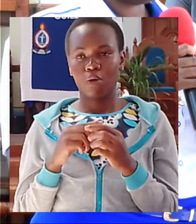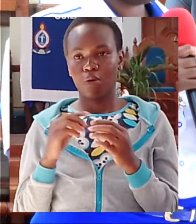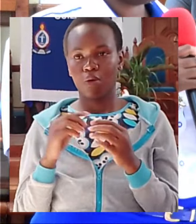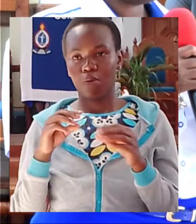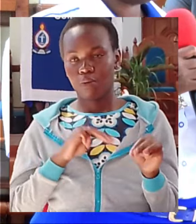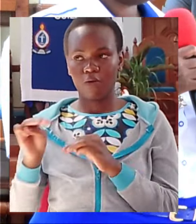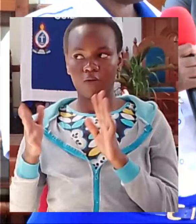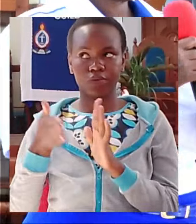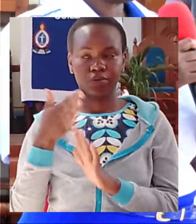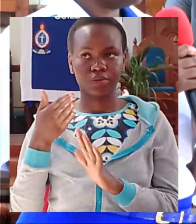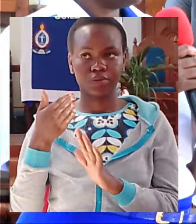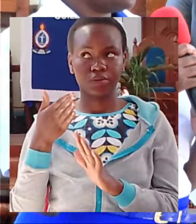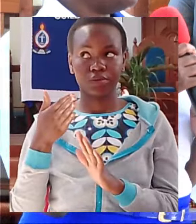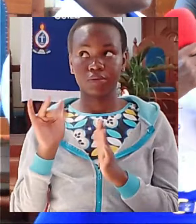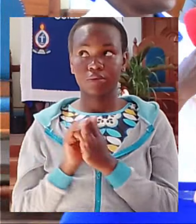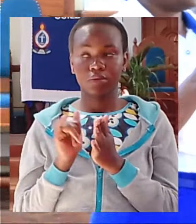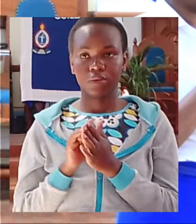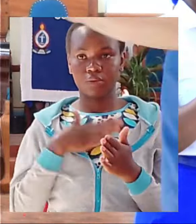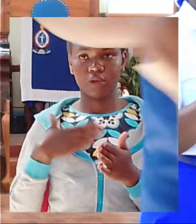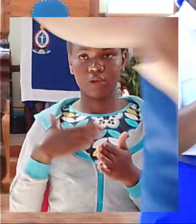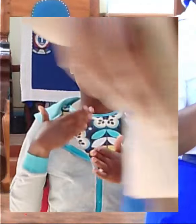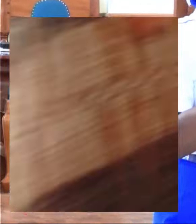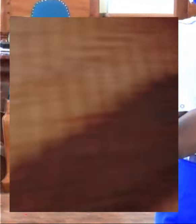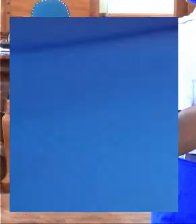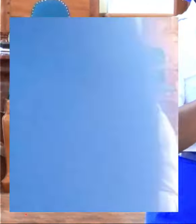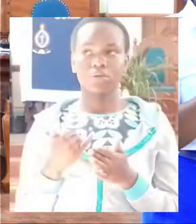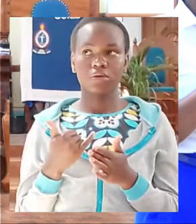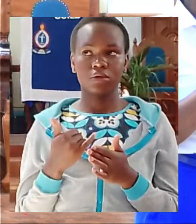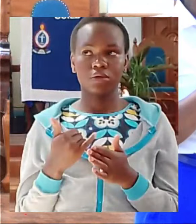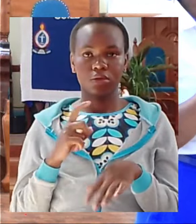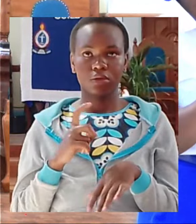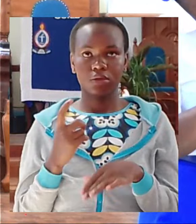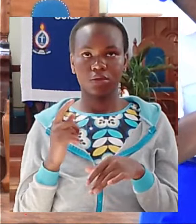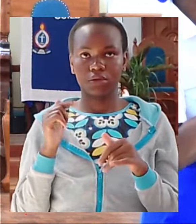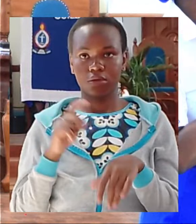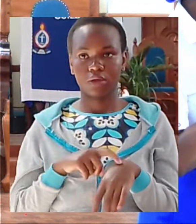fast. So I'm requesting this side